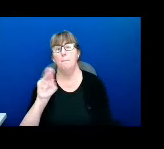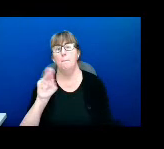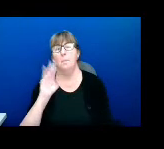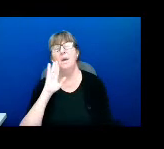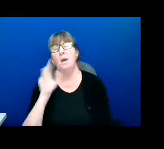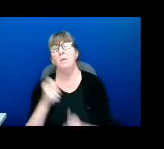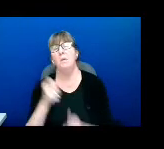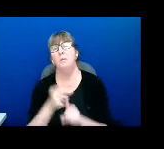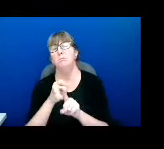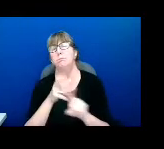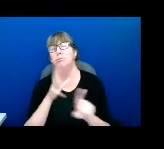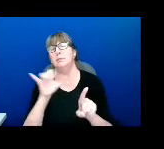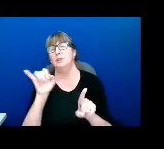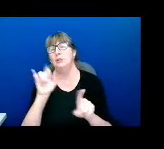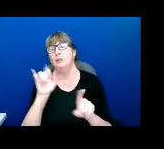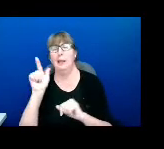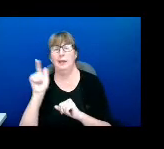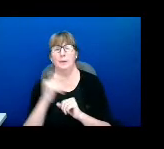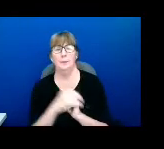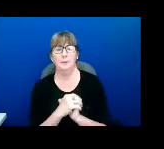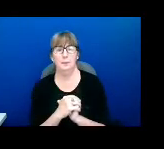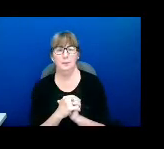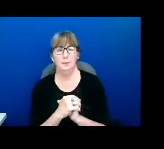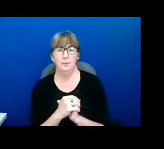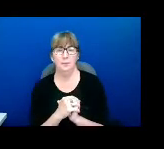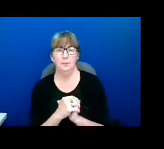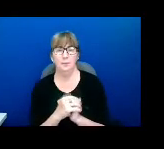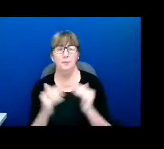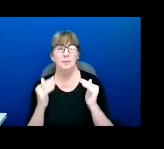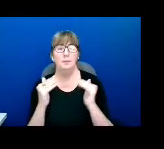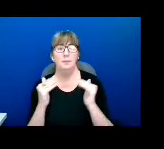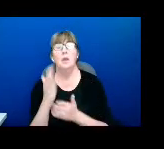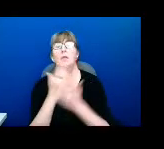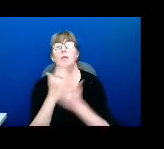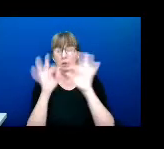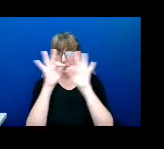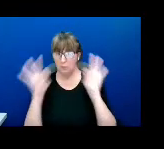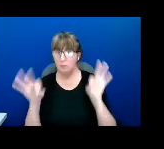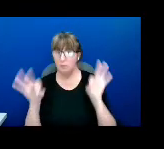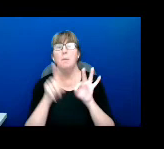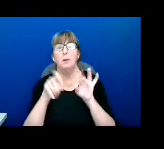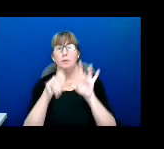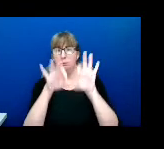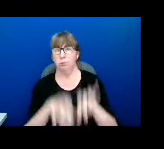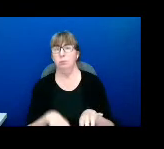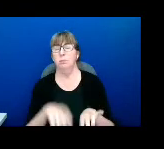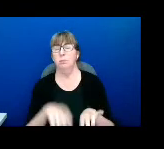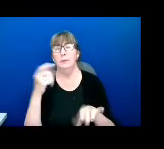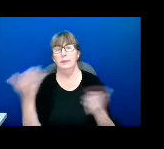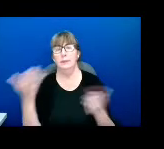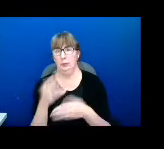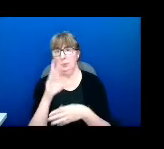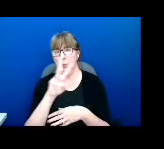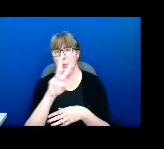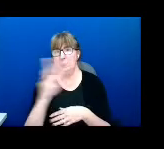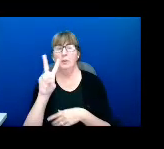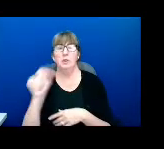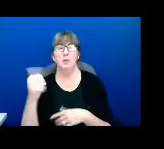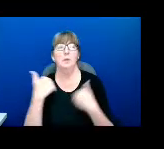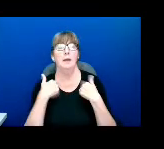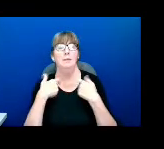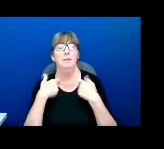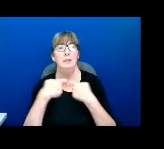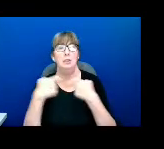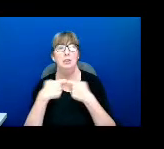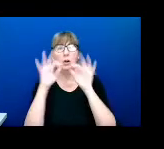later. And there are some forms that do need to be filled out when it relates. In West Virginia, we have an electronic form. It's an